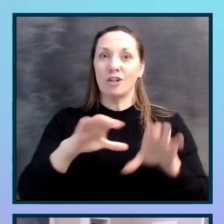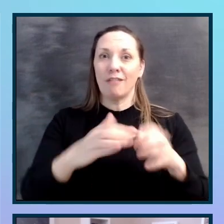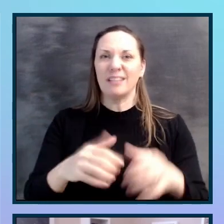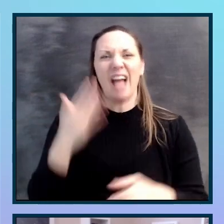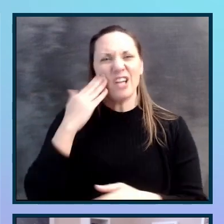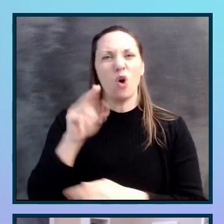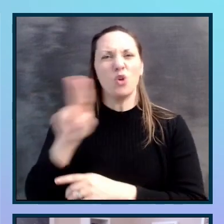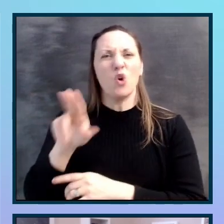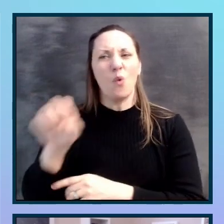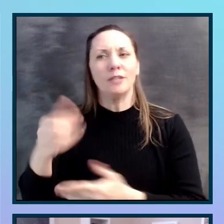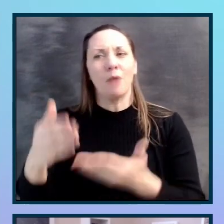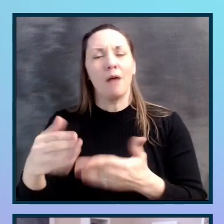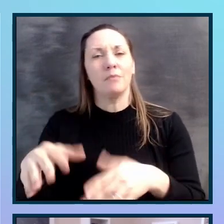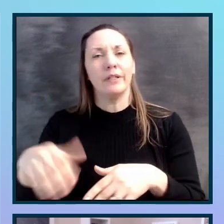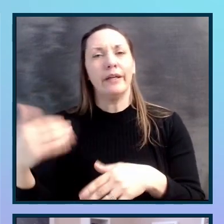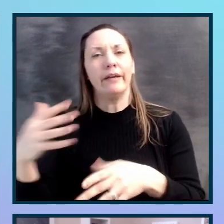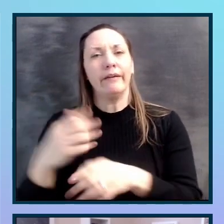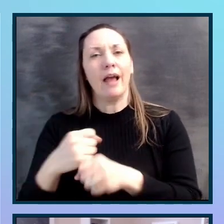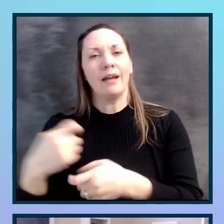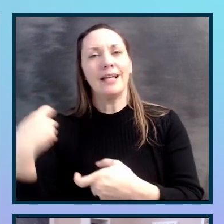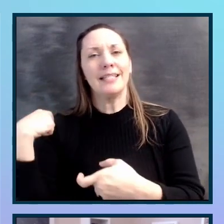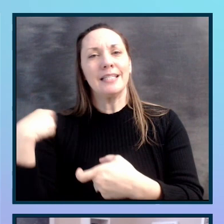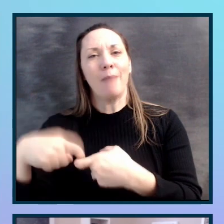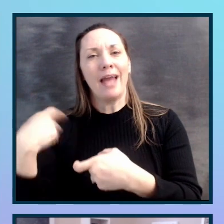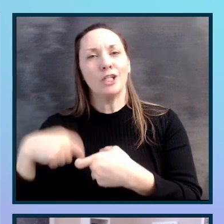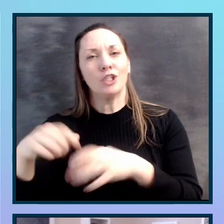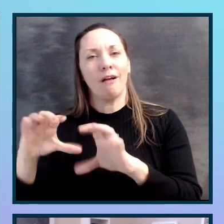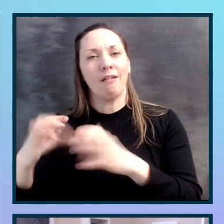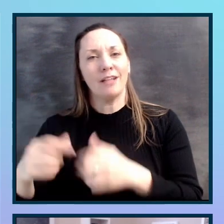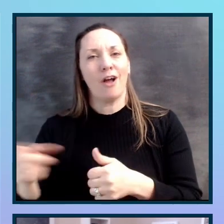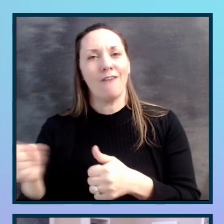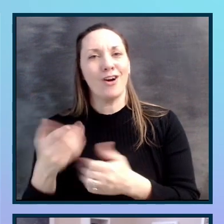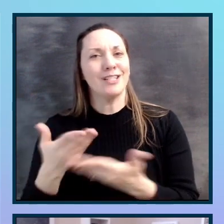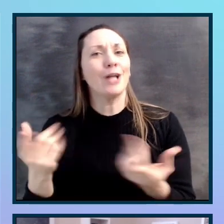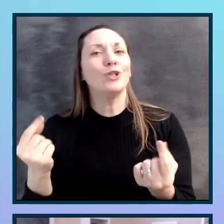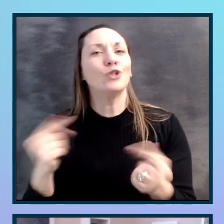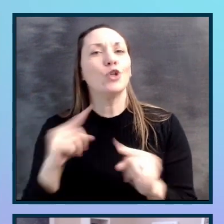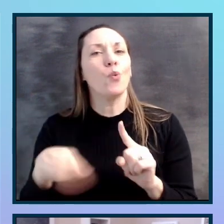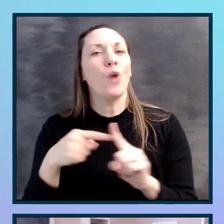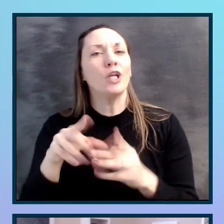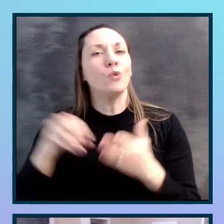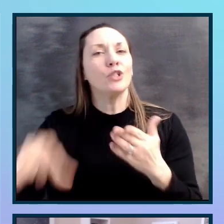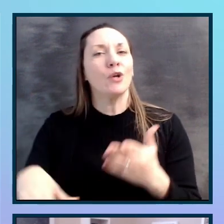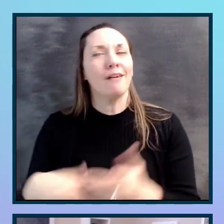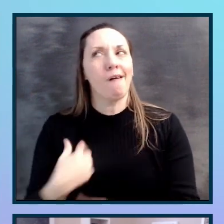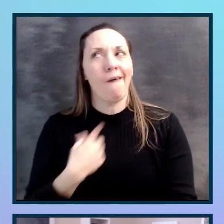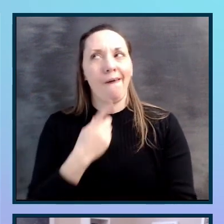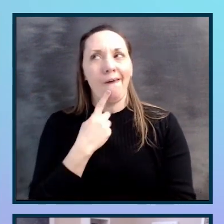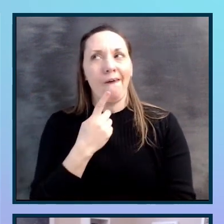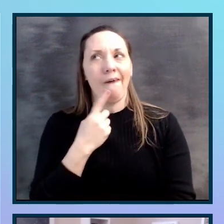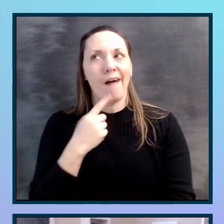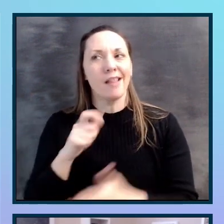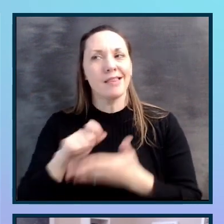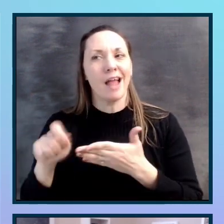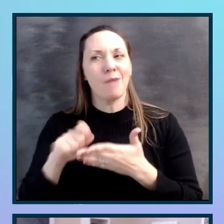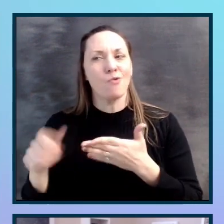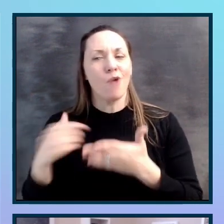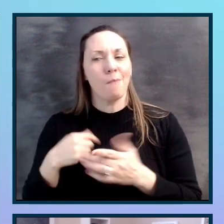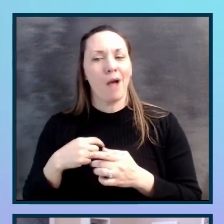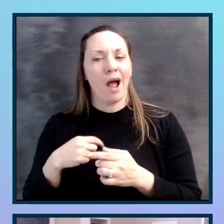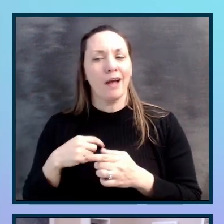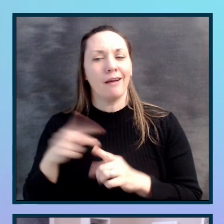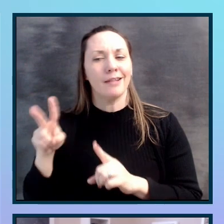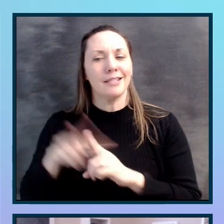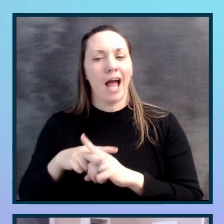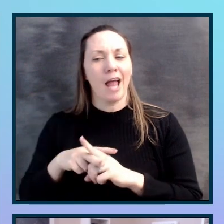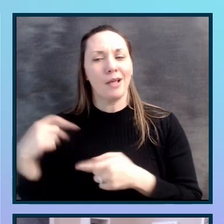probably get Spanish classes. And what was the first thing that you thought to do when you were a student? Well, let me write my Spanish or my French assignment in English, and